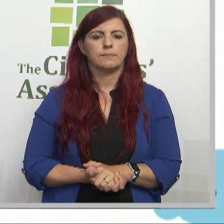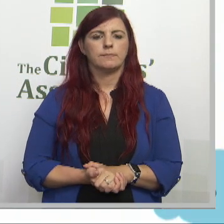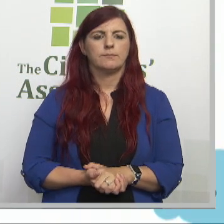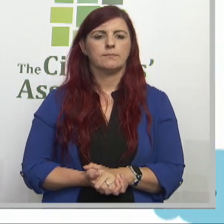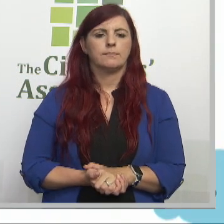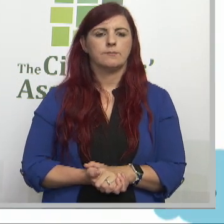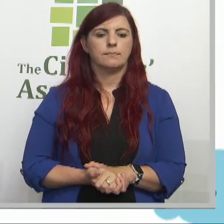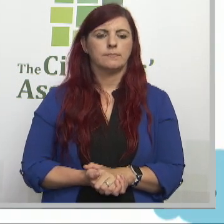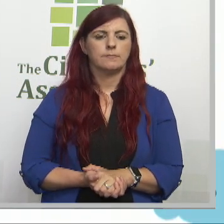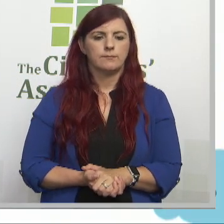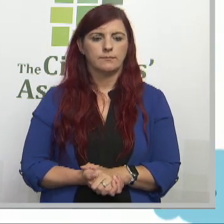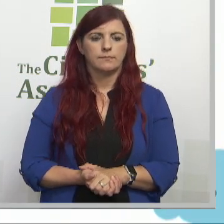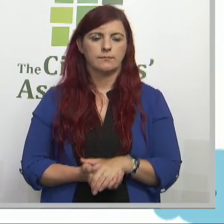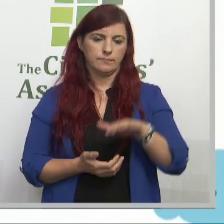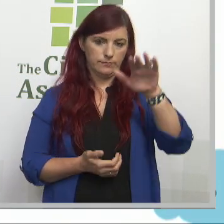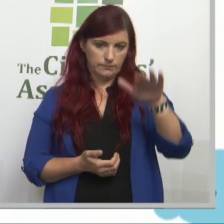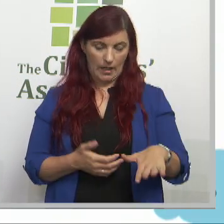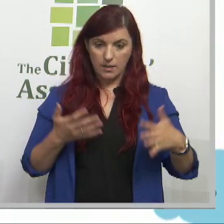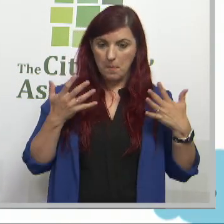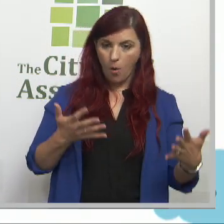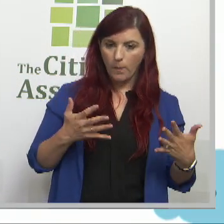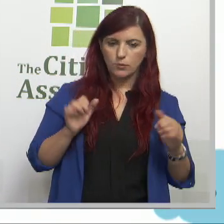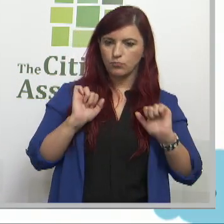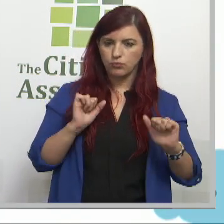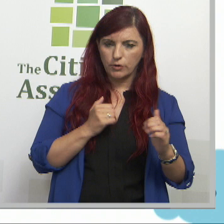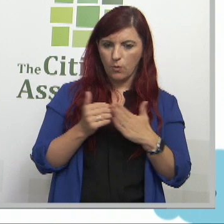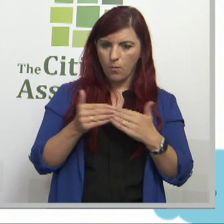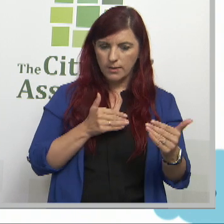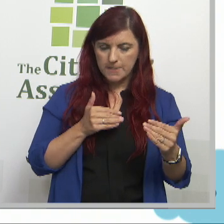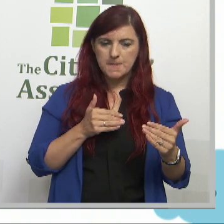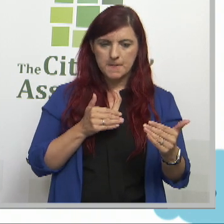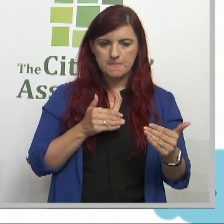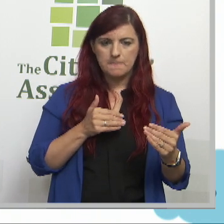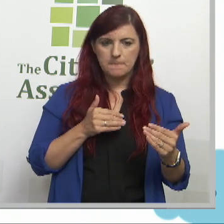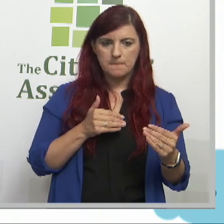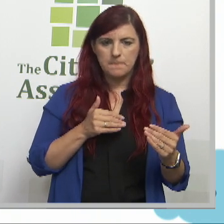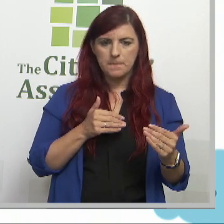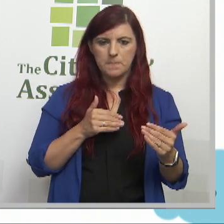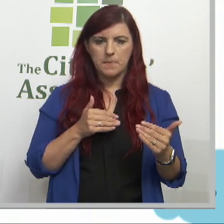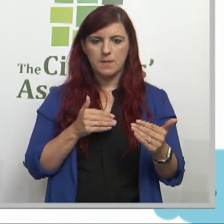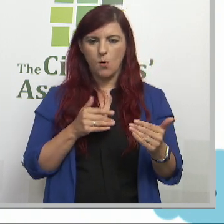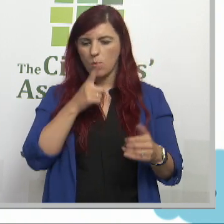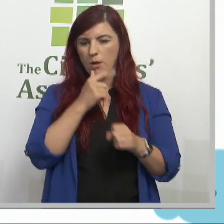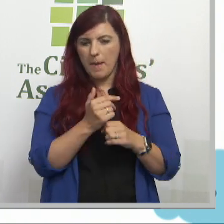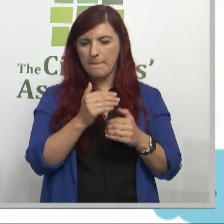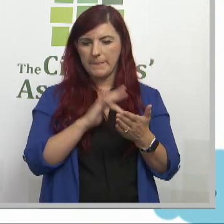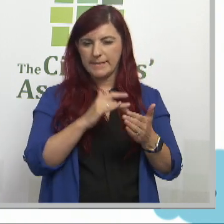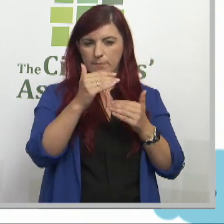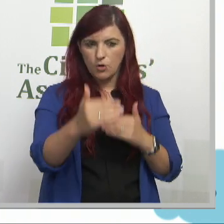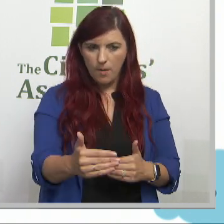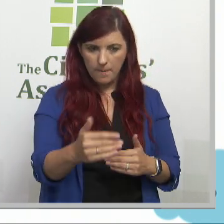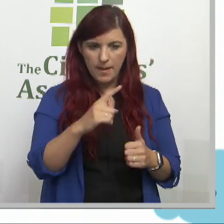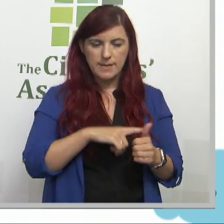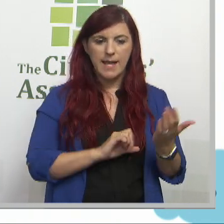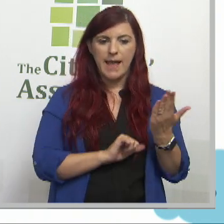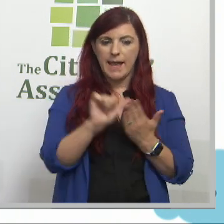So the big pressures that we have at the moment over the medium term are going to be things like aging costs. We have a huge reliance on